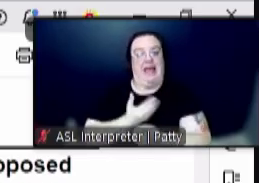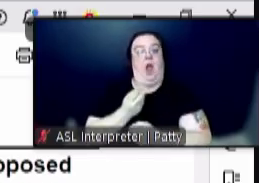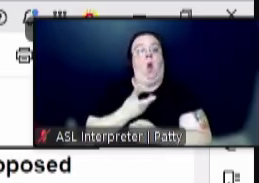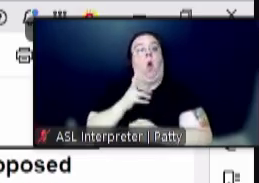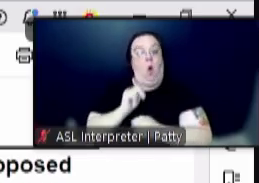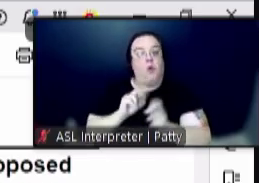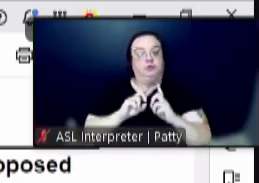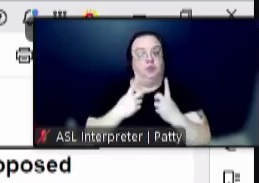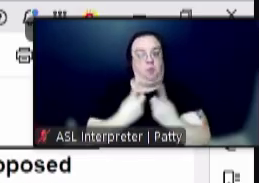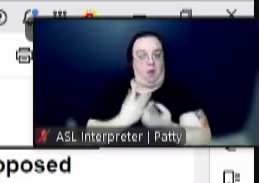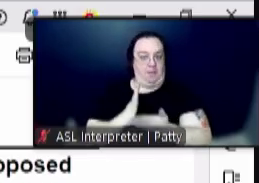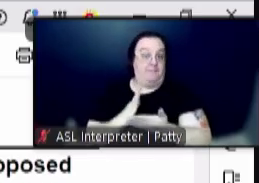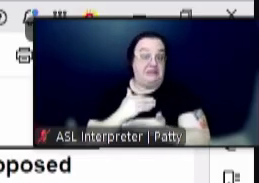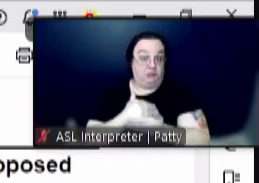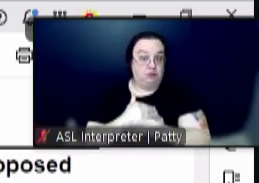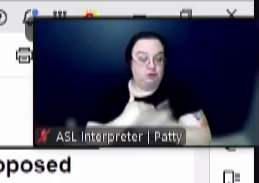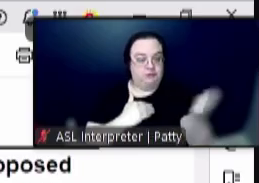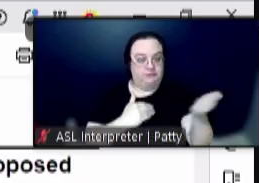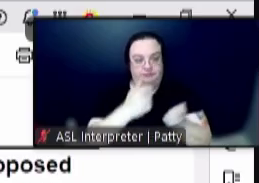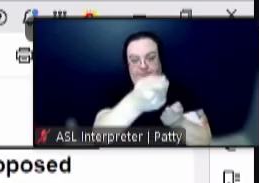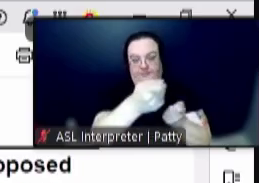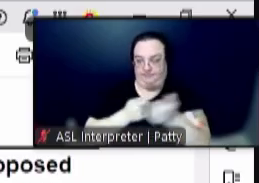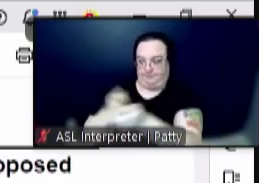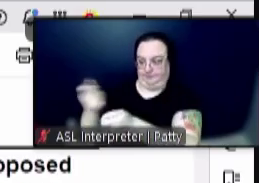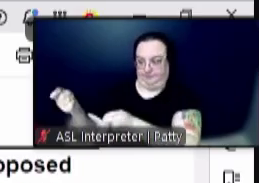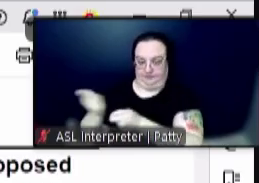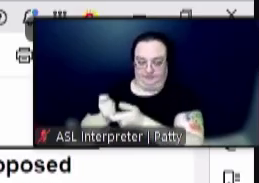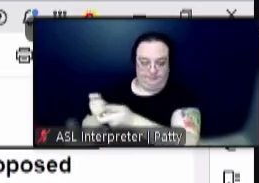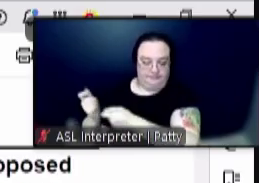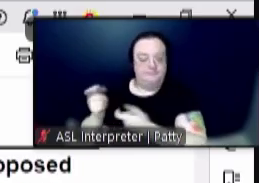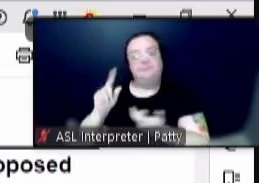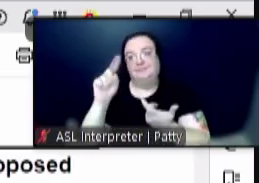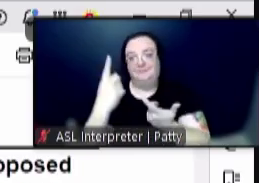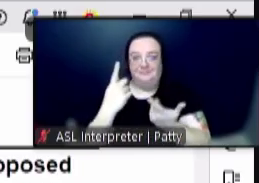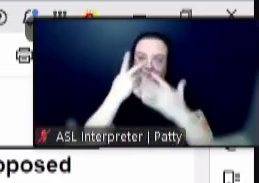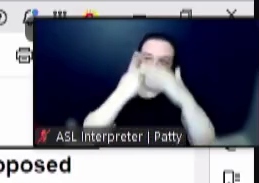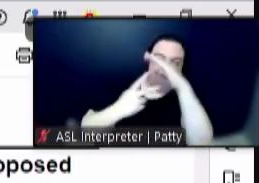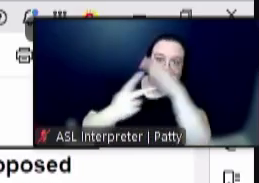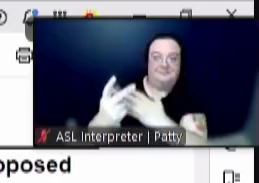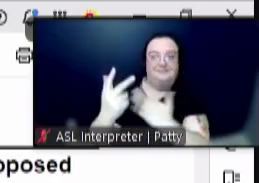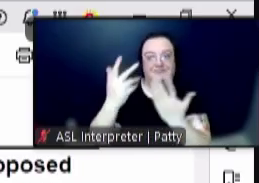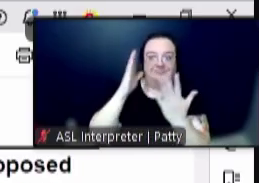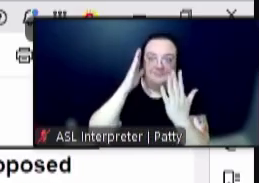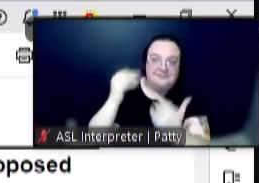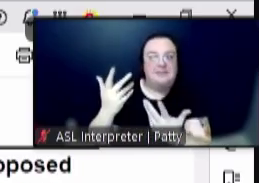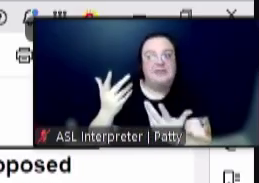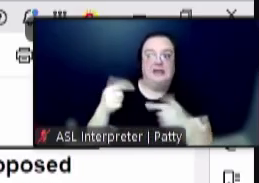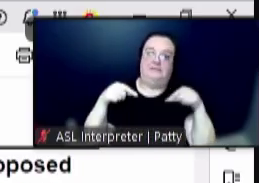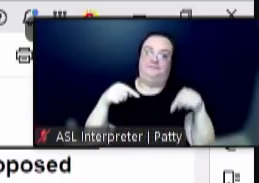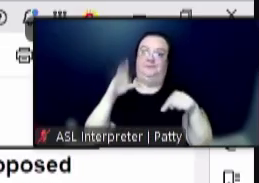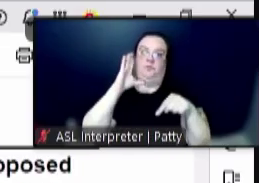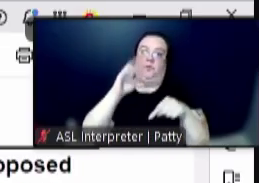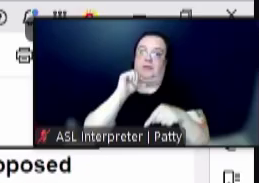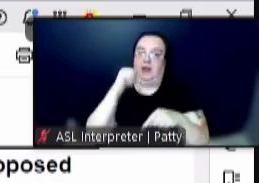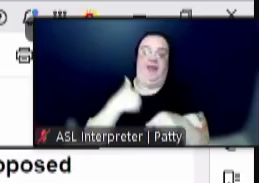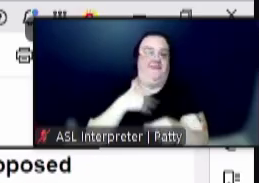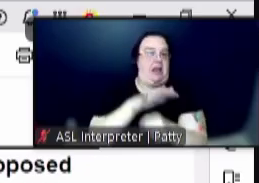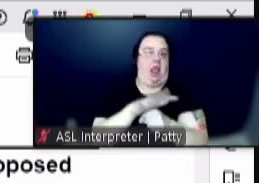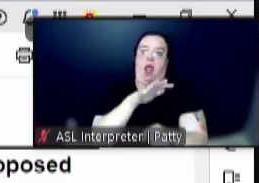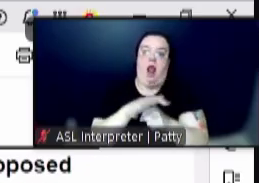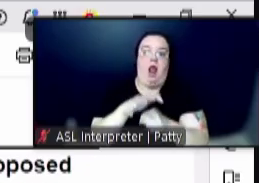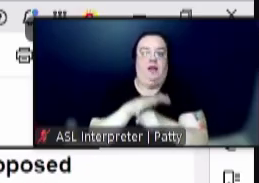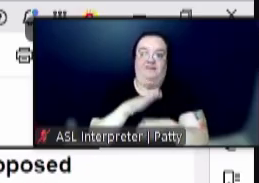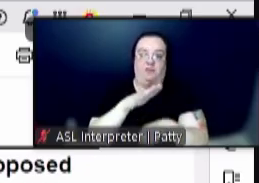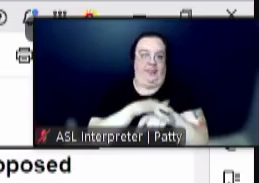budget. Okay, just anticipating that, hey, that we're not going to have enough in that committee